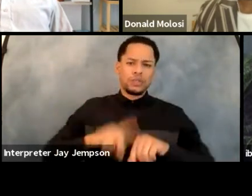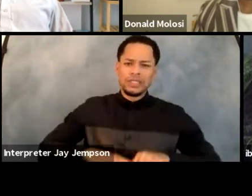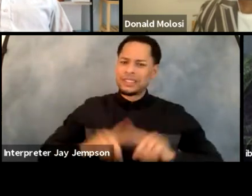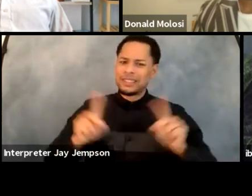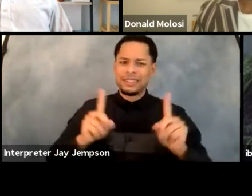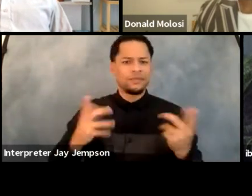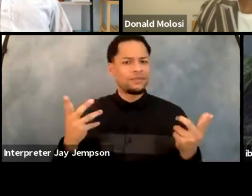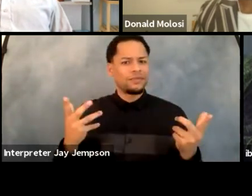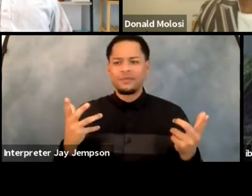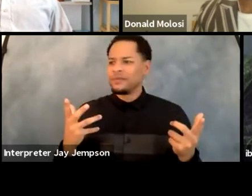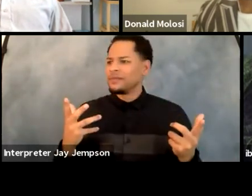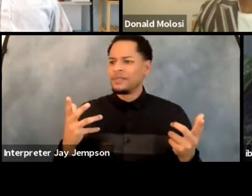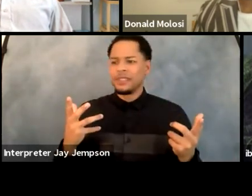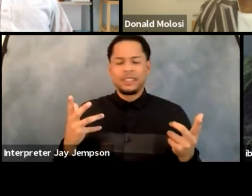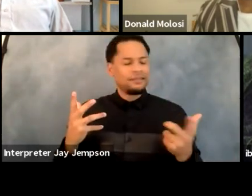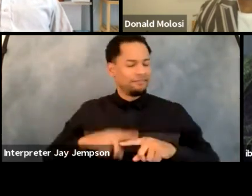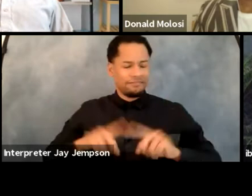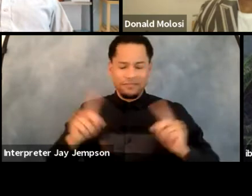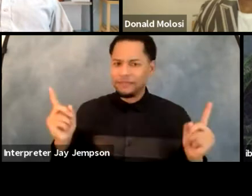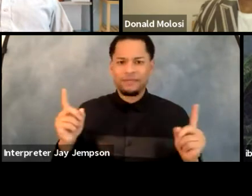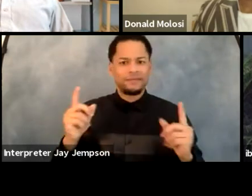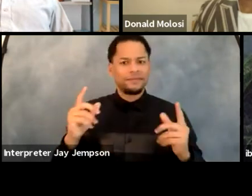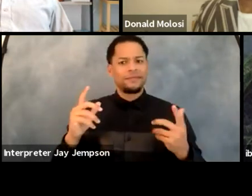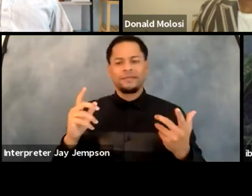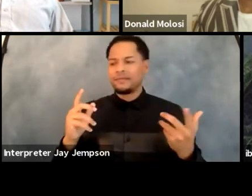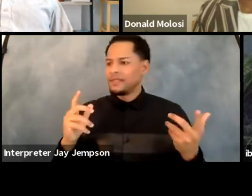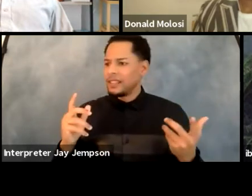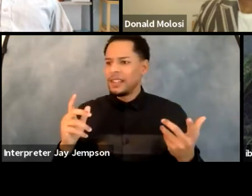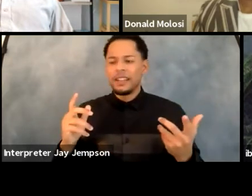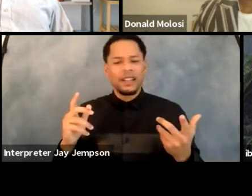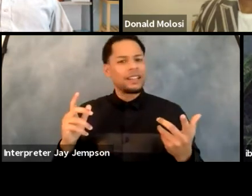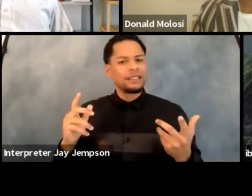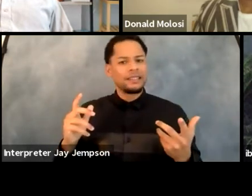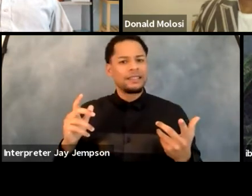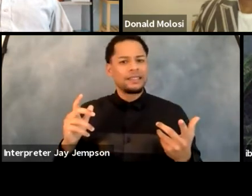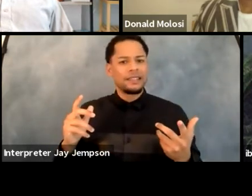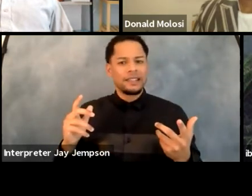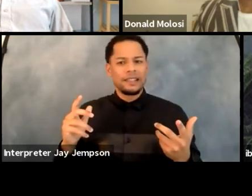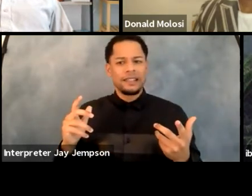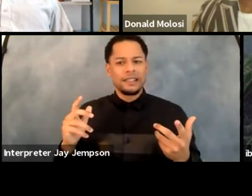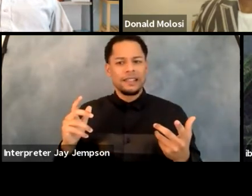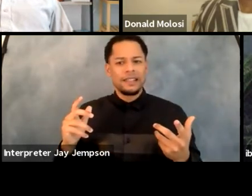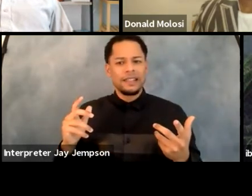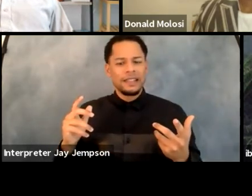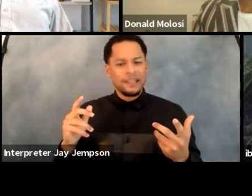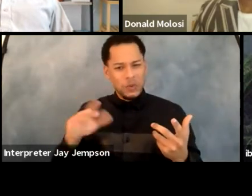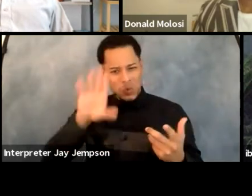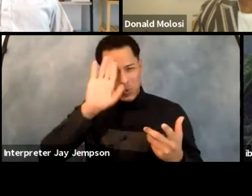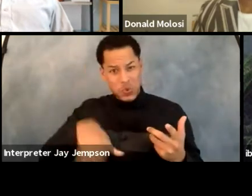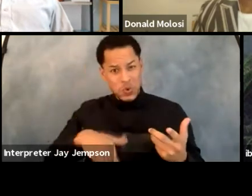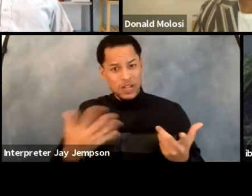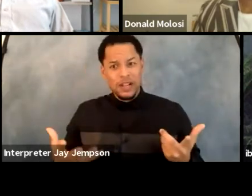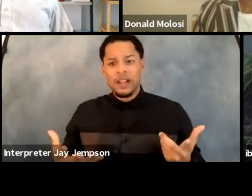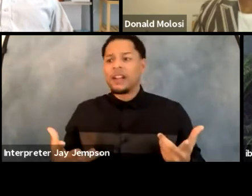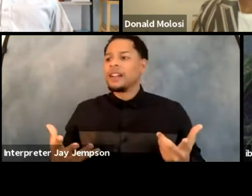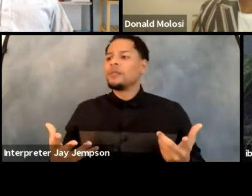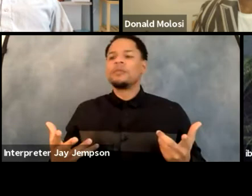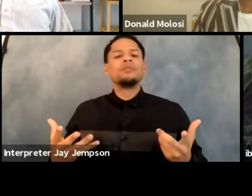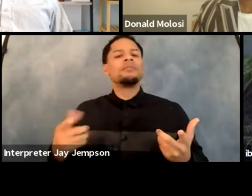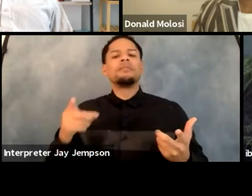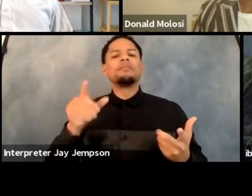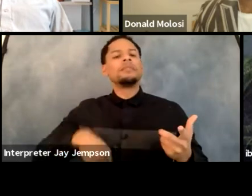final draft and I'm directing it. You know, there's just so much that has been put in by so many different